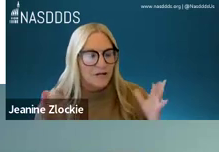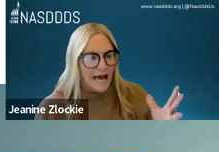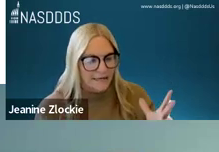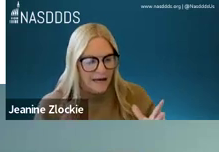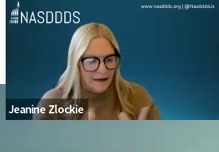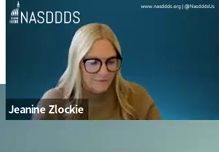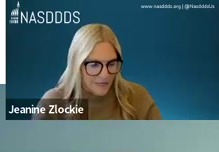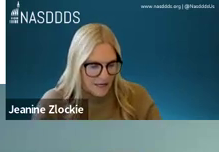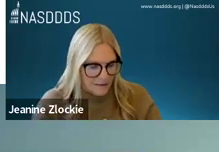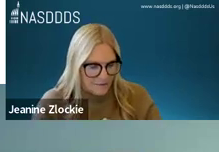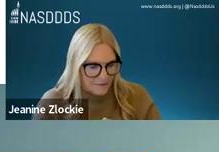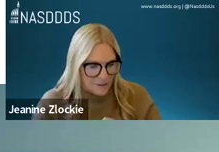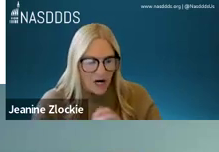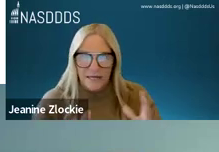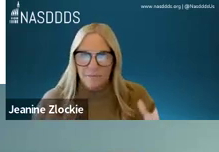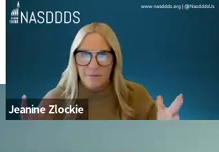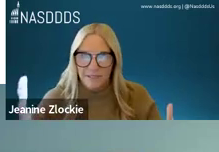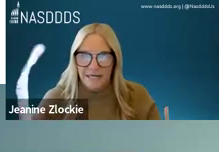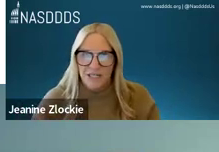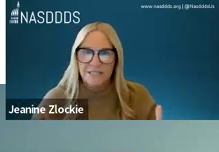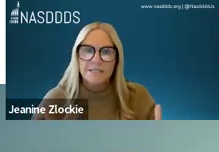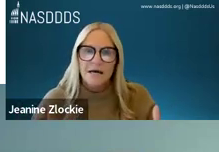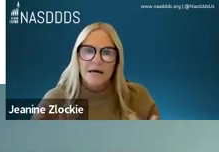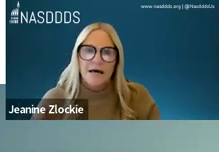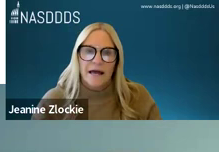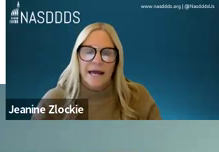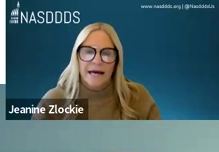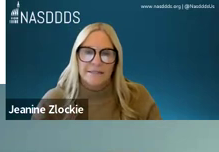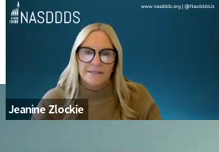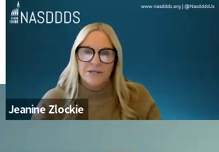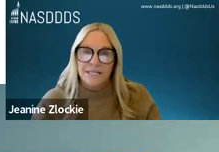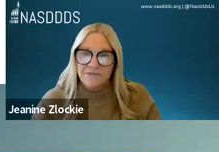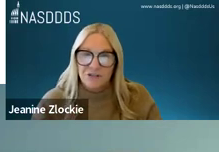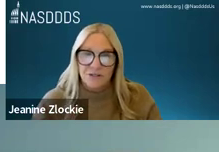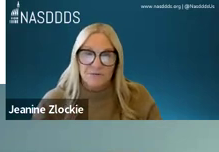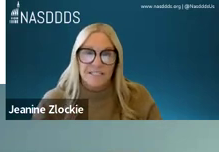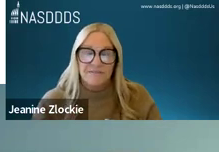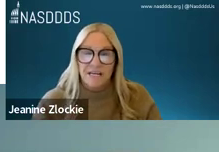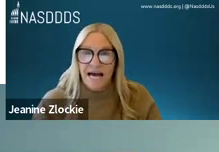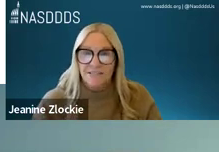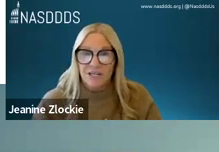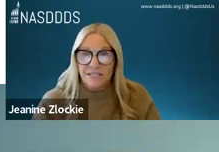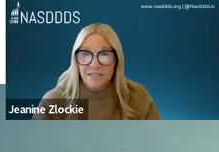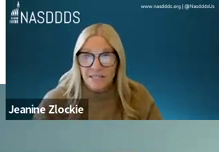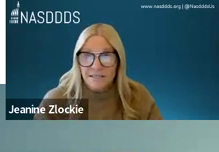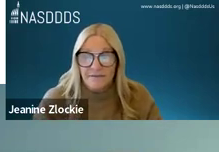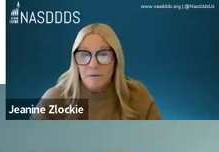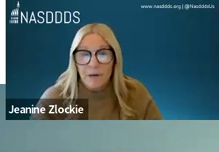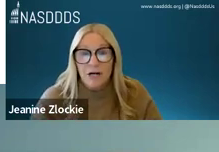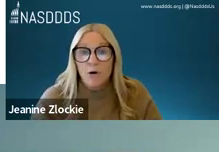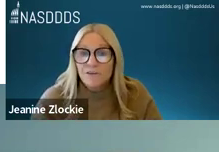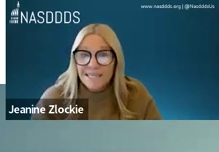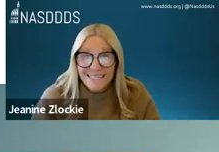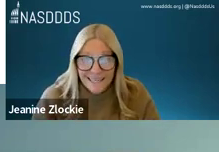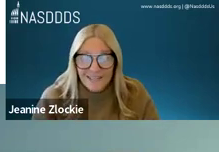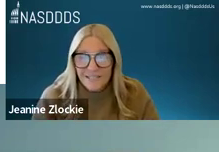a myriad of target populations and to individuals receiving cash assistance even.